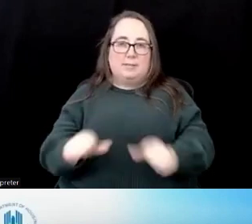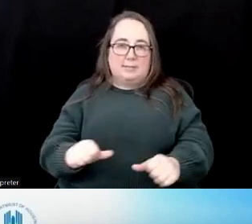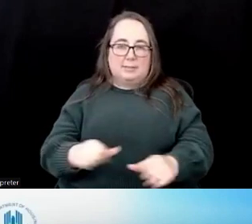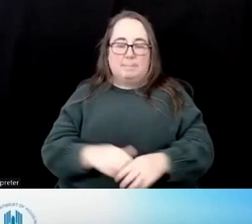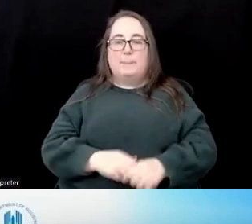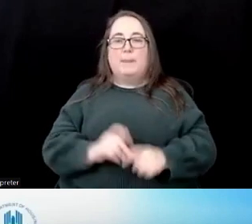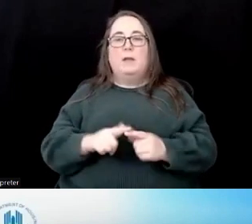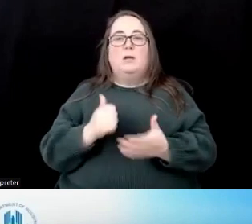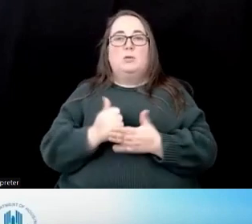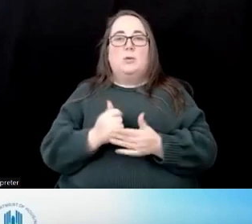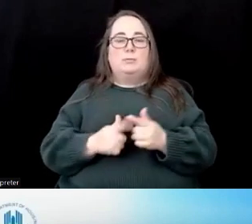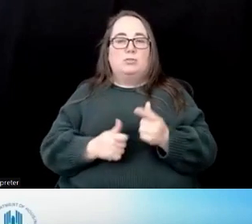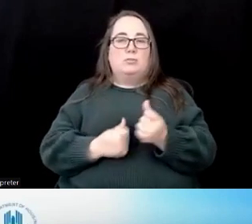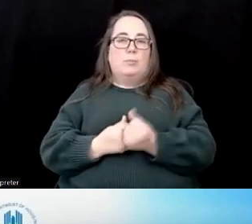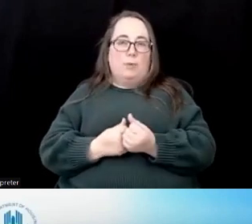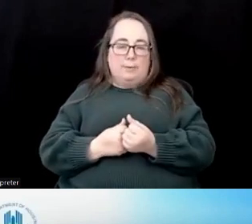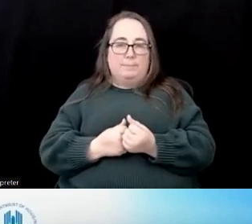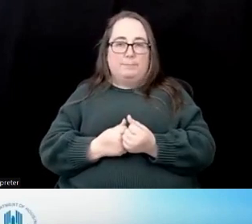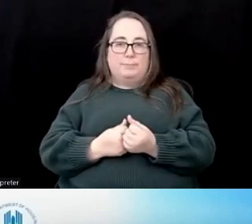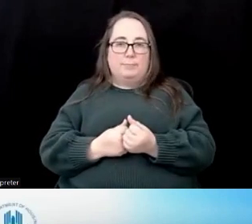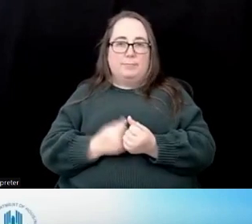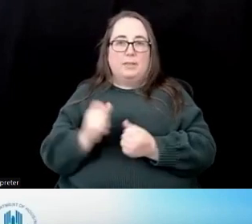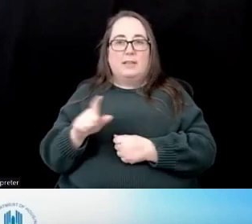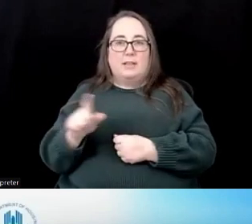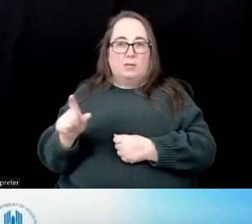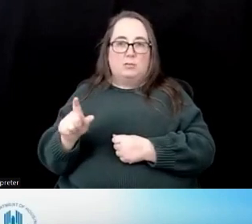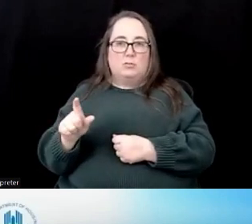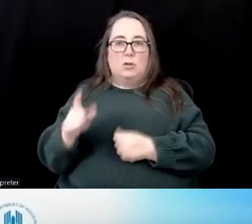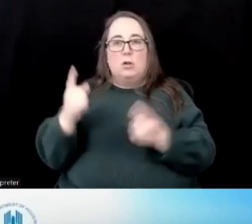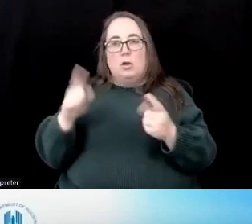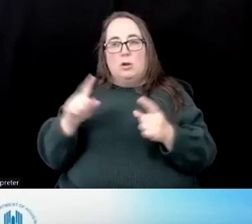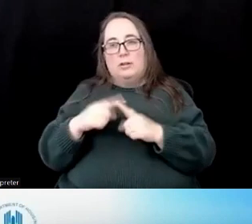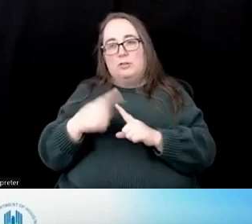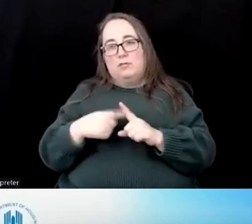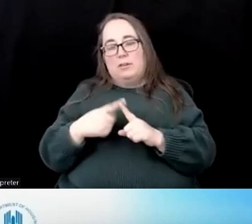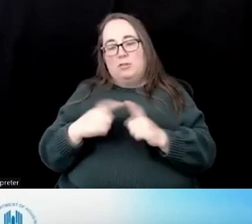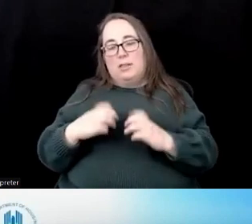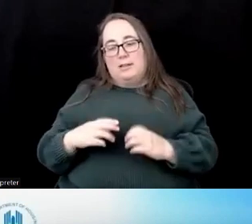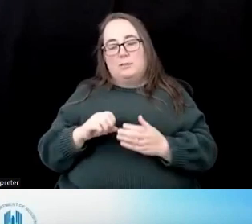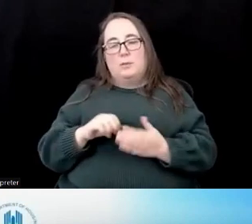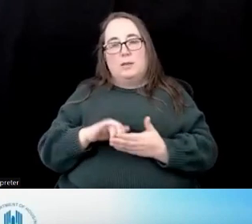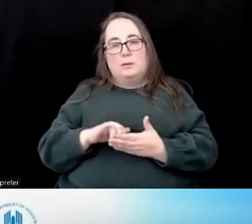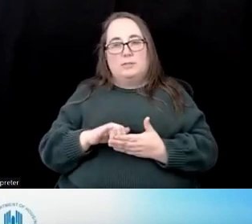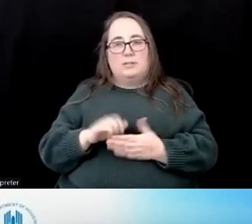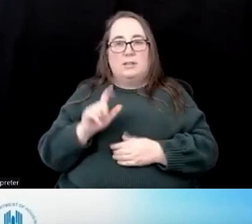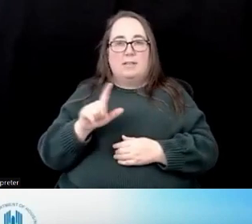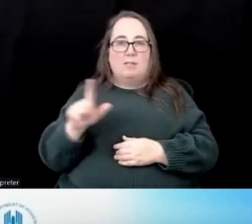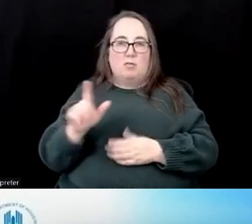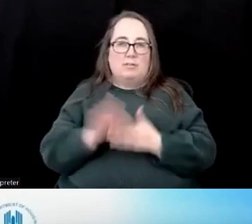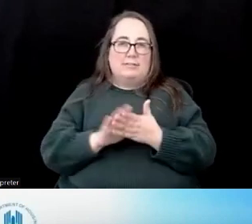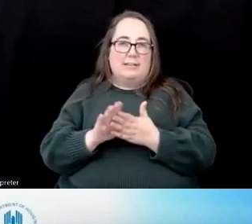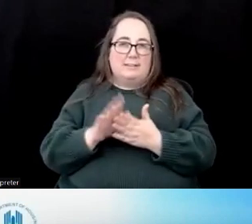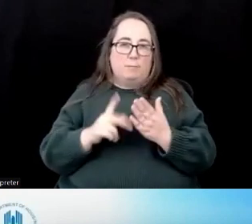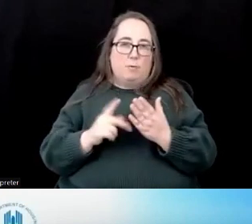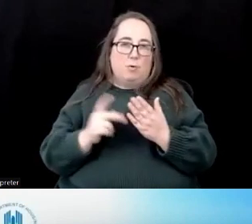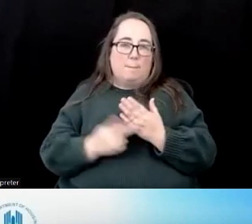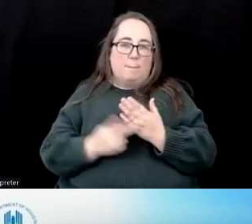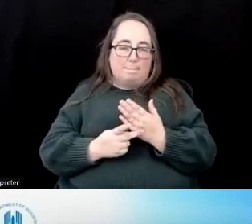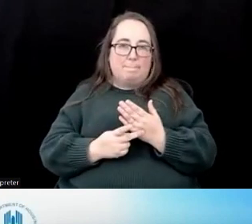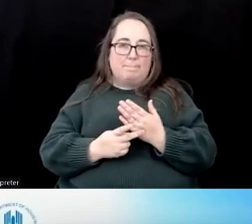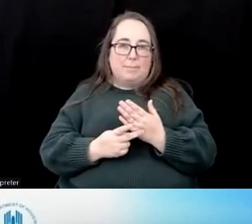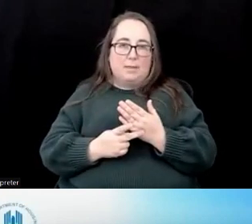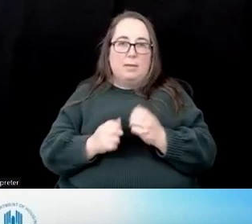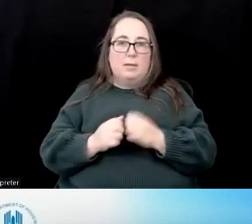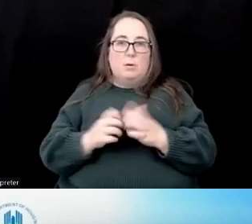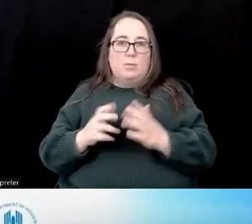to help support landlords, agreeing to rent to clients. So that was kind of a landlord incentive program without